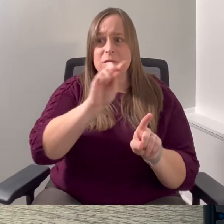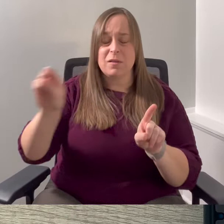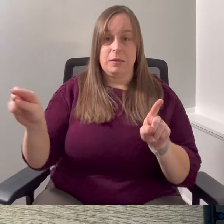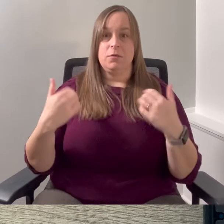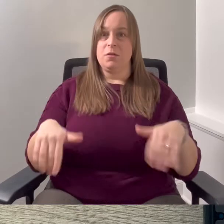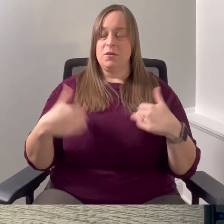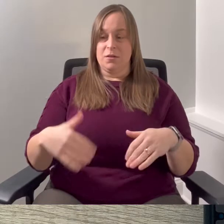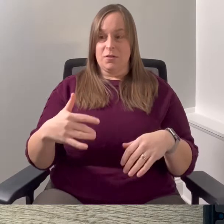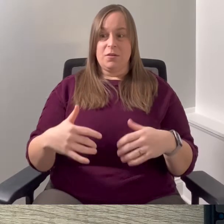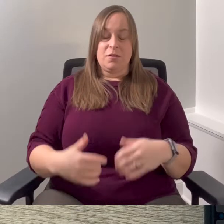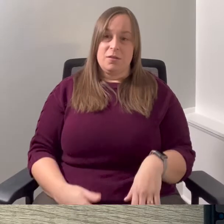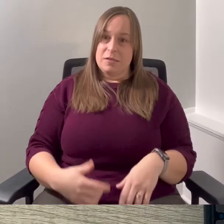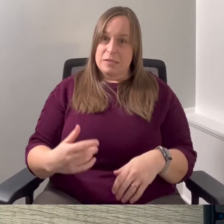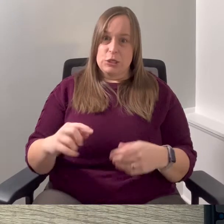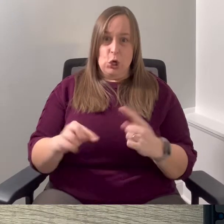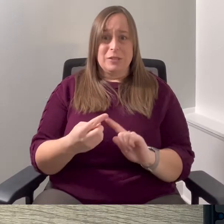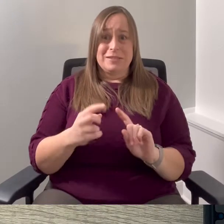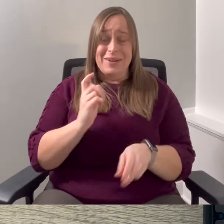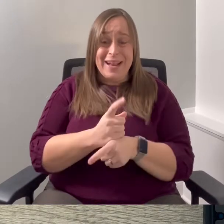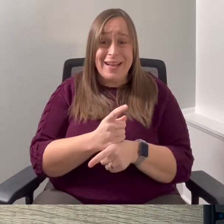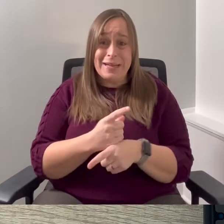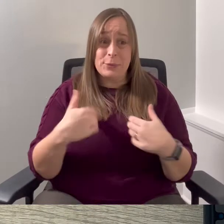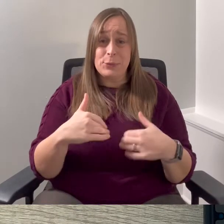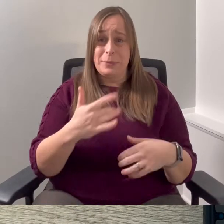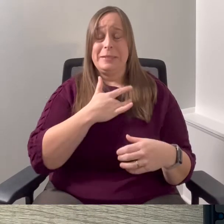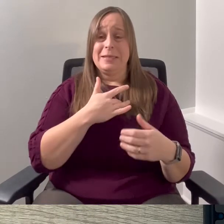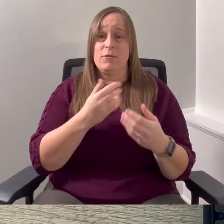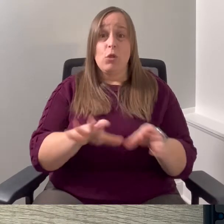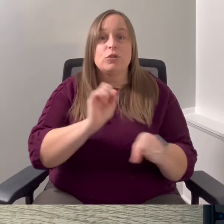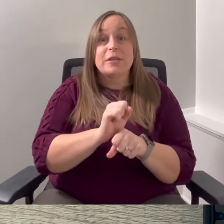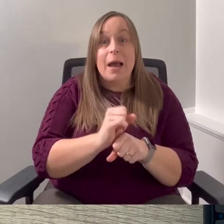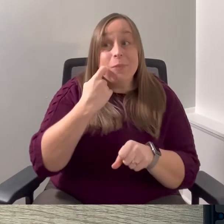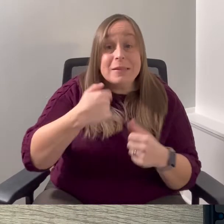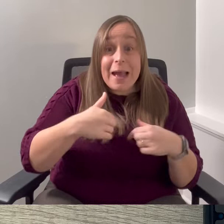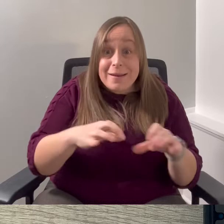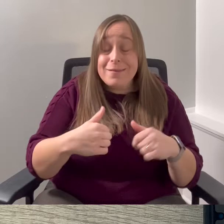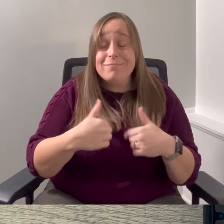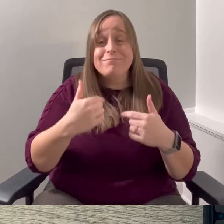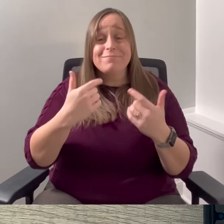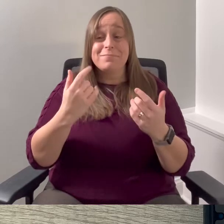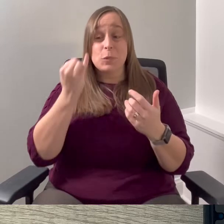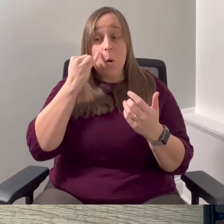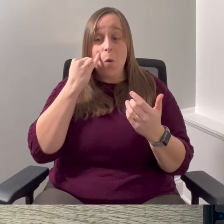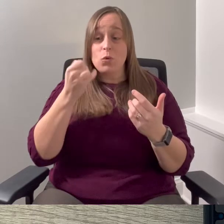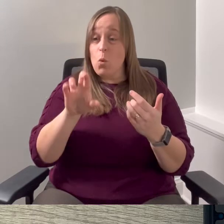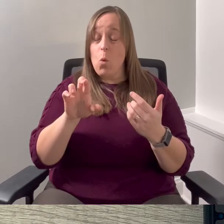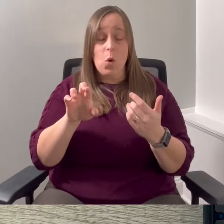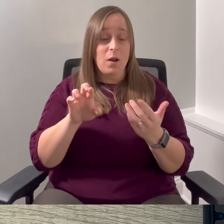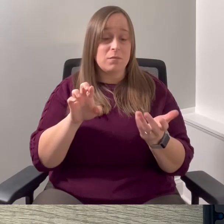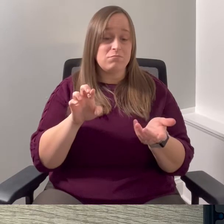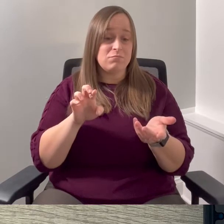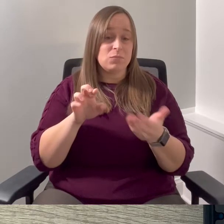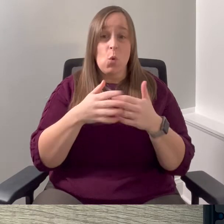And if you were to lose your job, like I did recently, or, whatever the case may